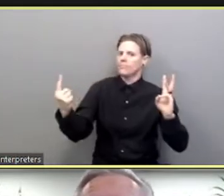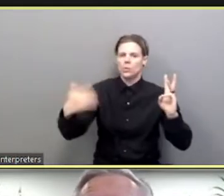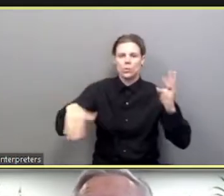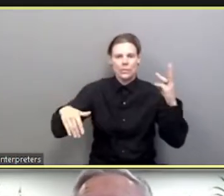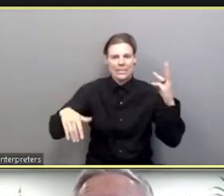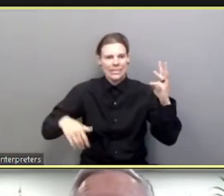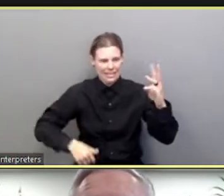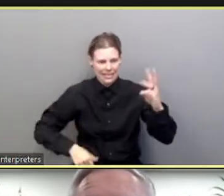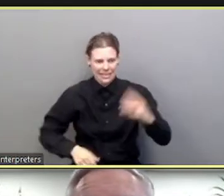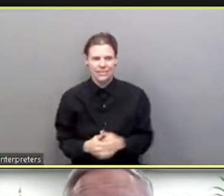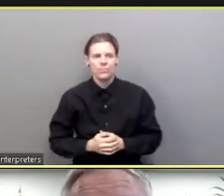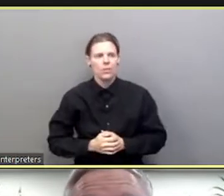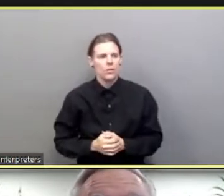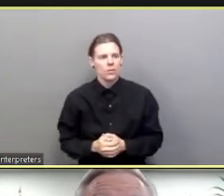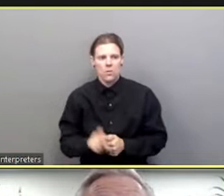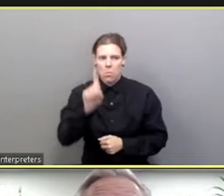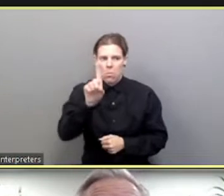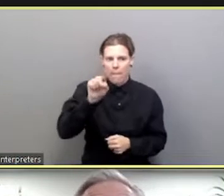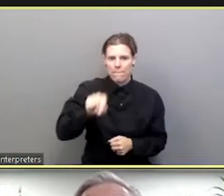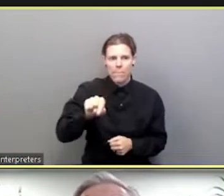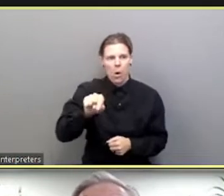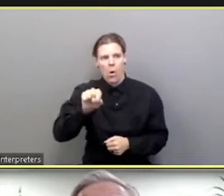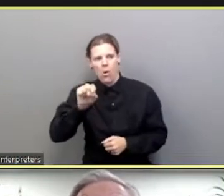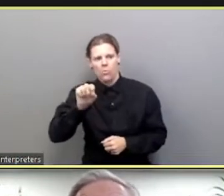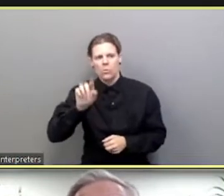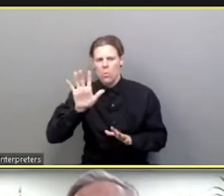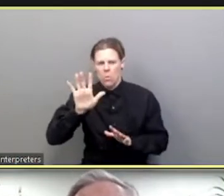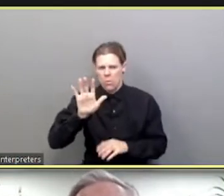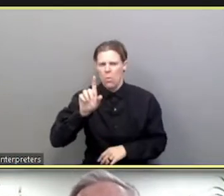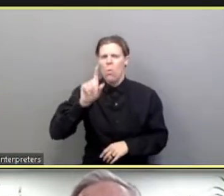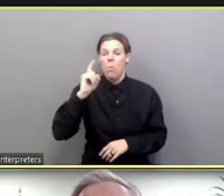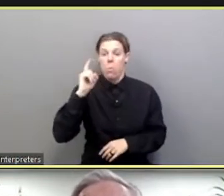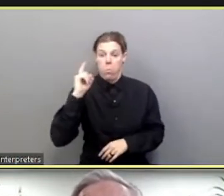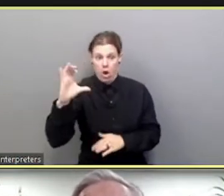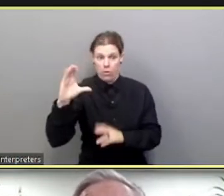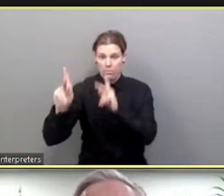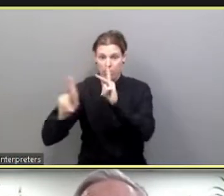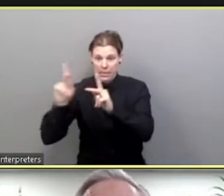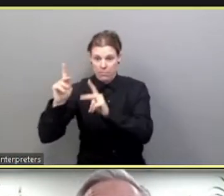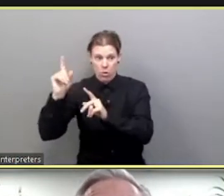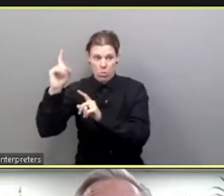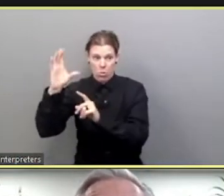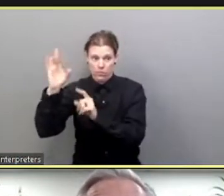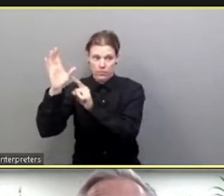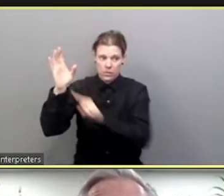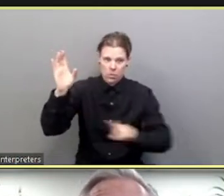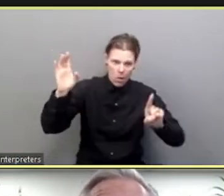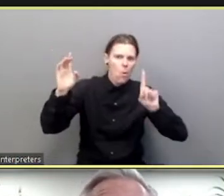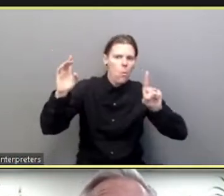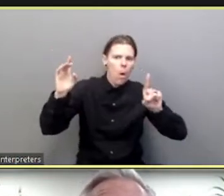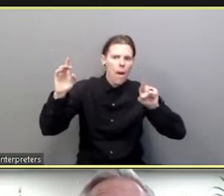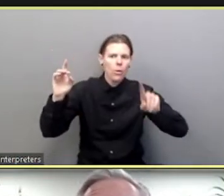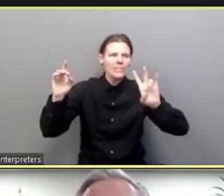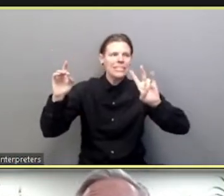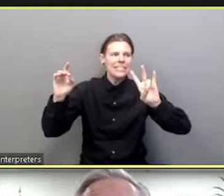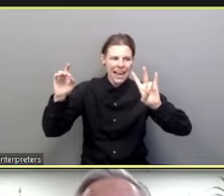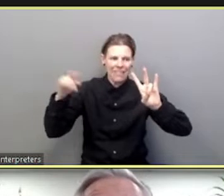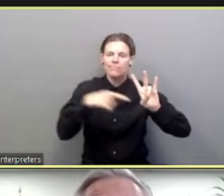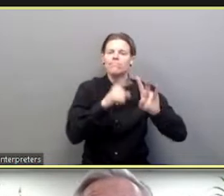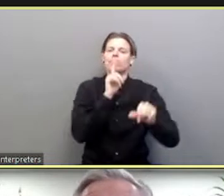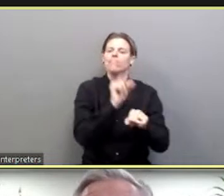1.7 out of 100 actually who contract COVID die. The mortality rate in hospitals is